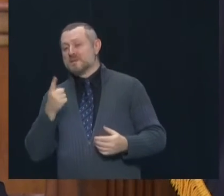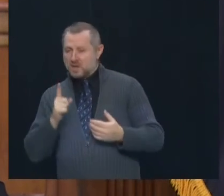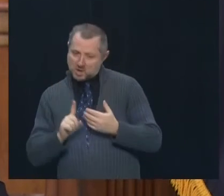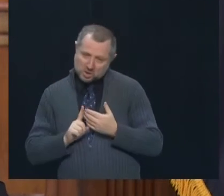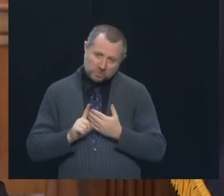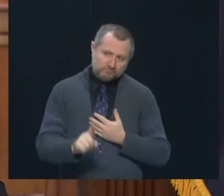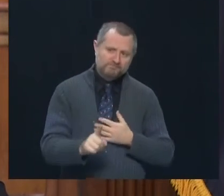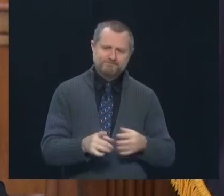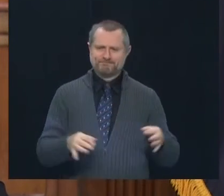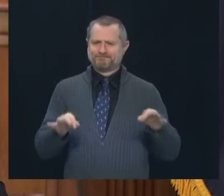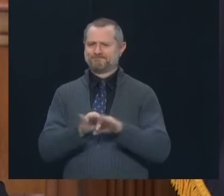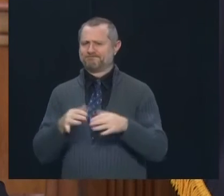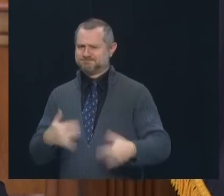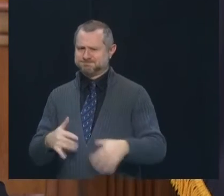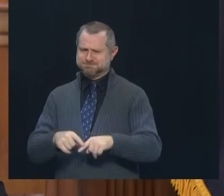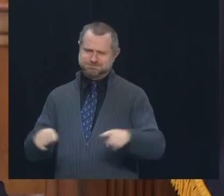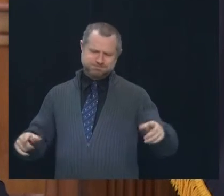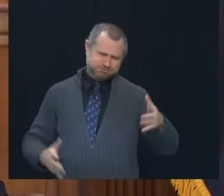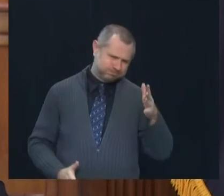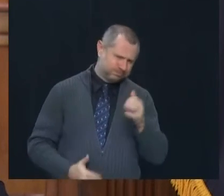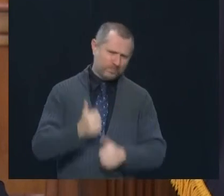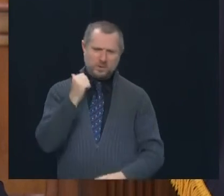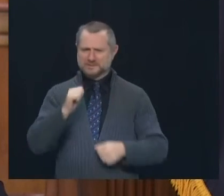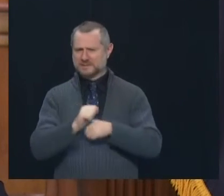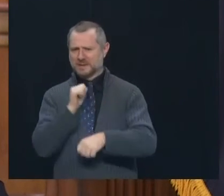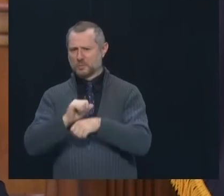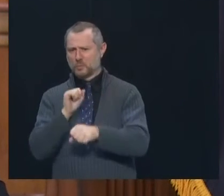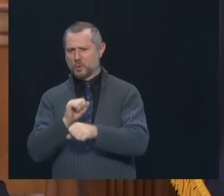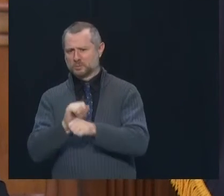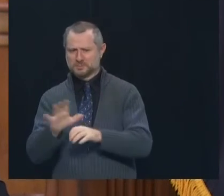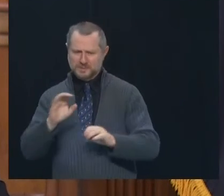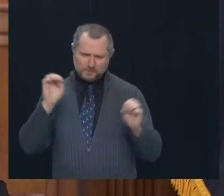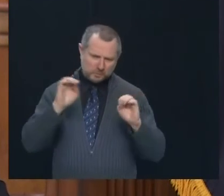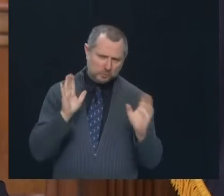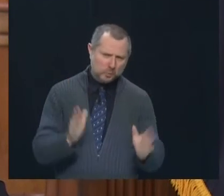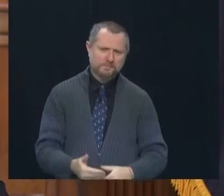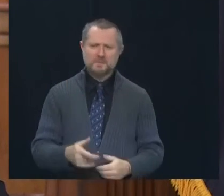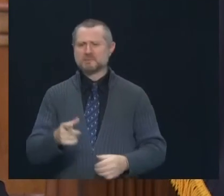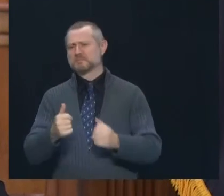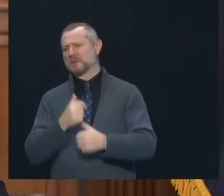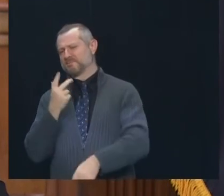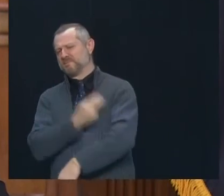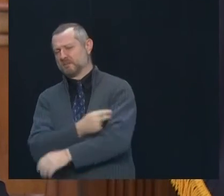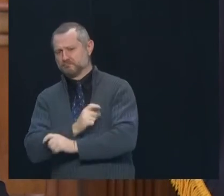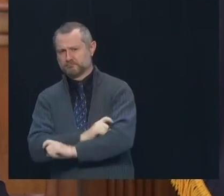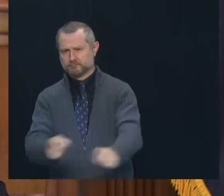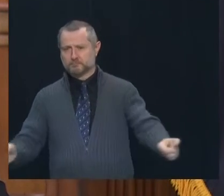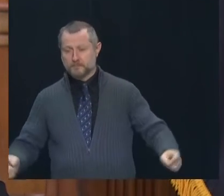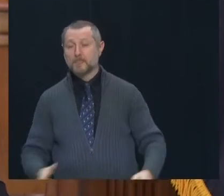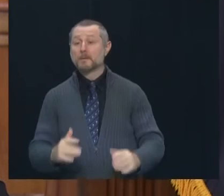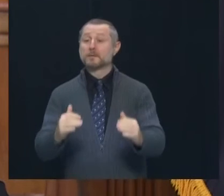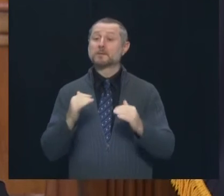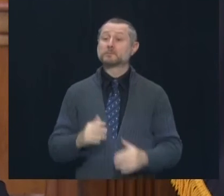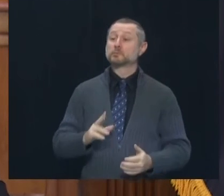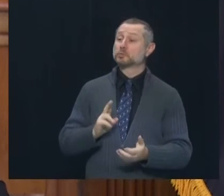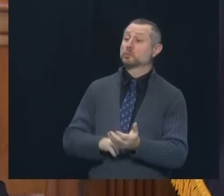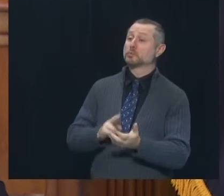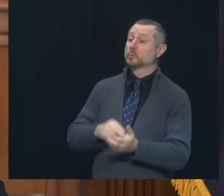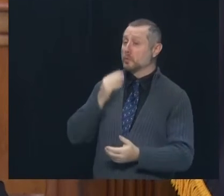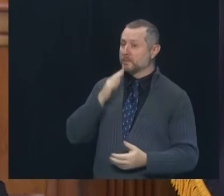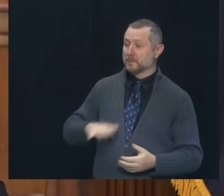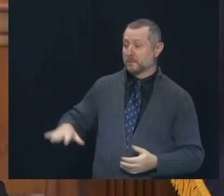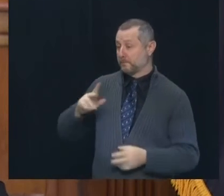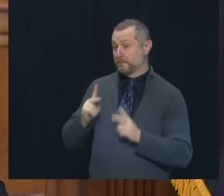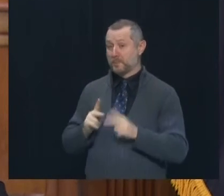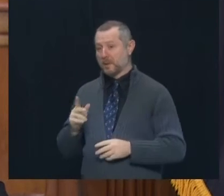imminent danger situations, emergency rooms, et cetera. You then have nursing home residents and